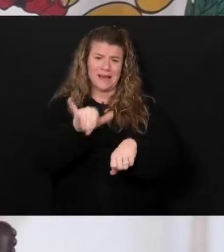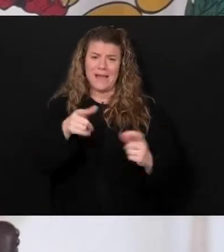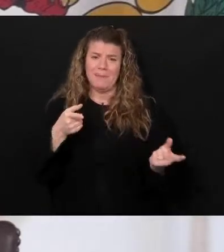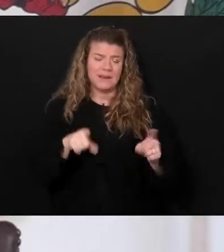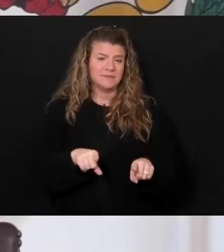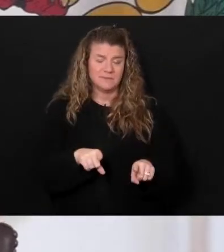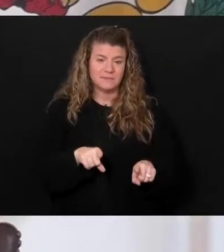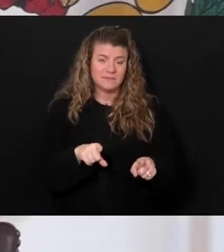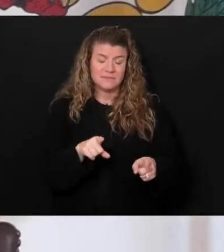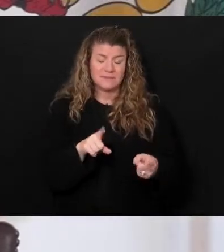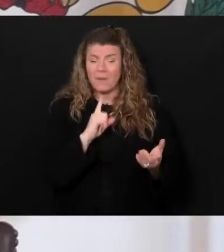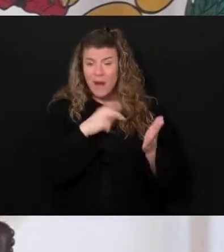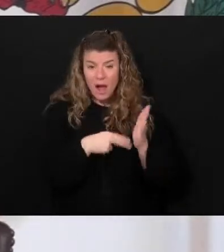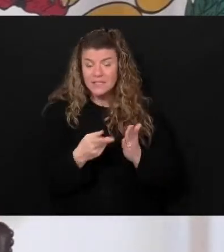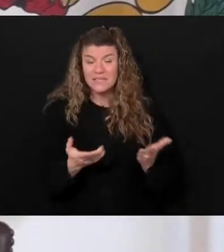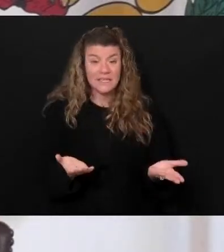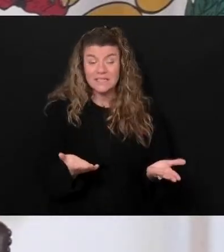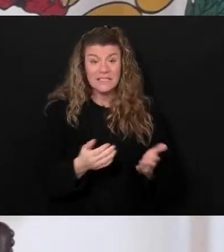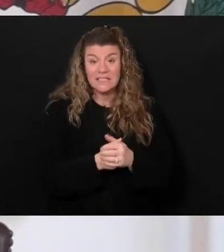mean, for crying out loud,